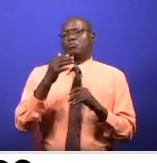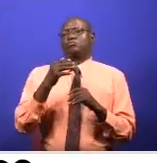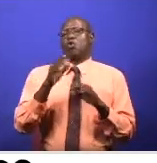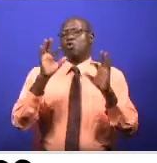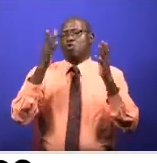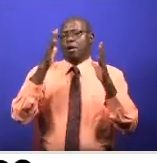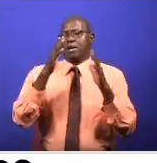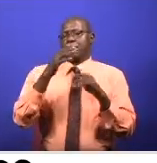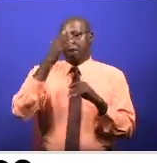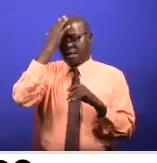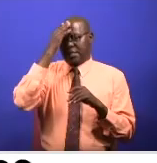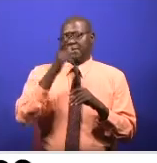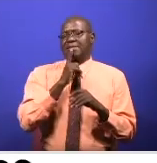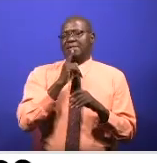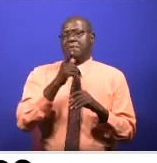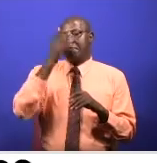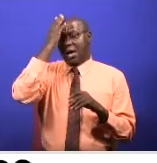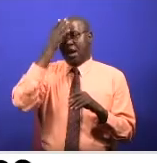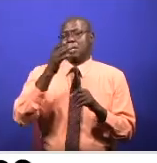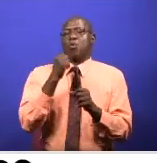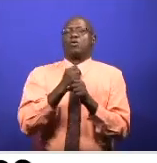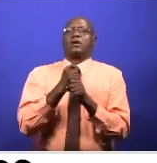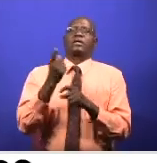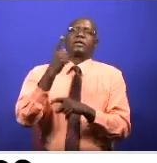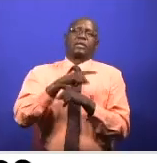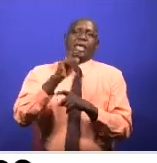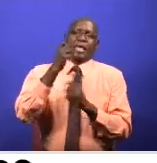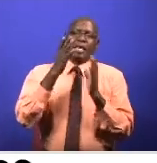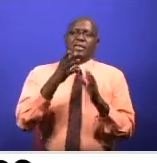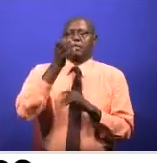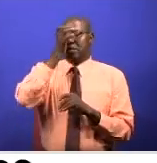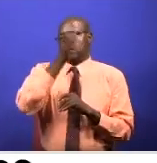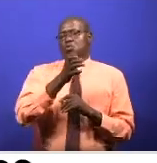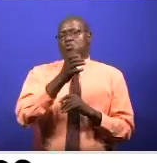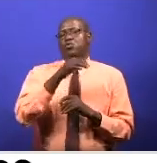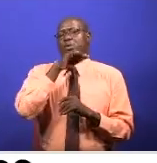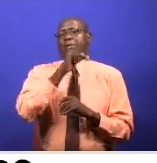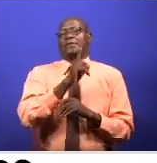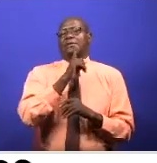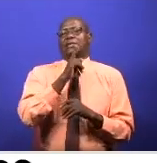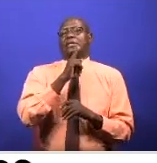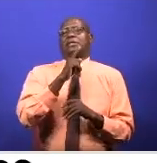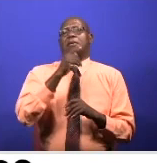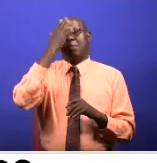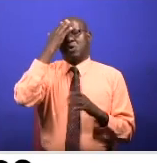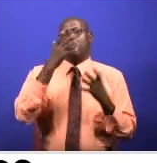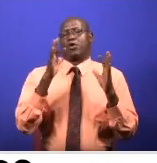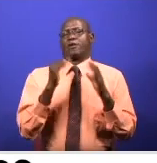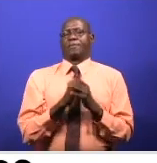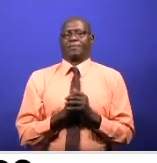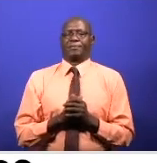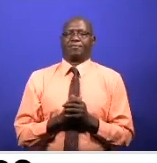to protest, saying that Monday is a working day and that Kenyans should ignore the call for demonstrations. Sasa tunaambia wale